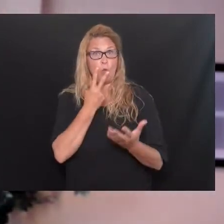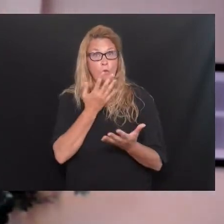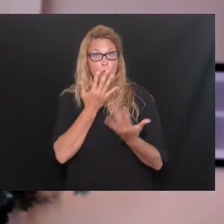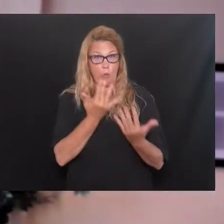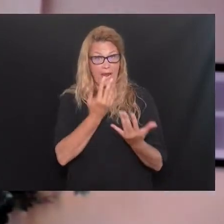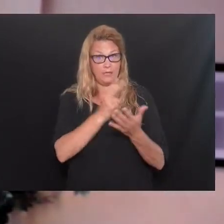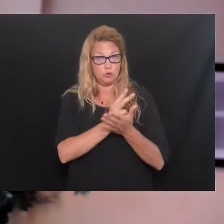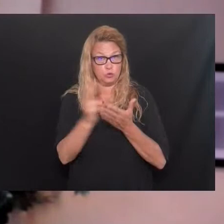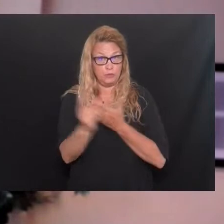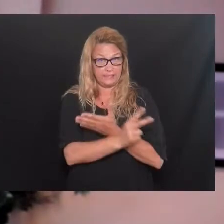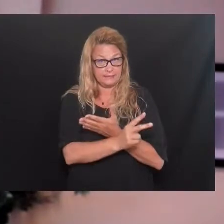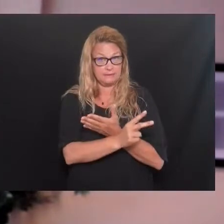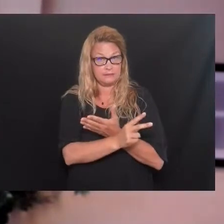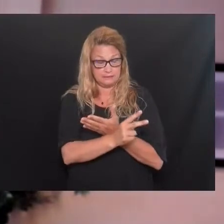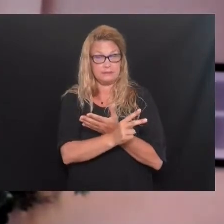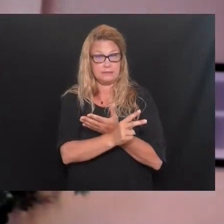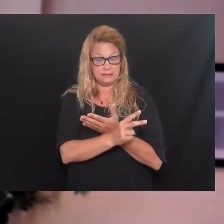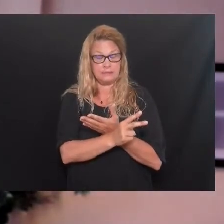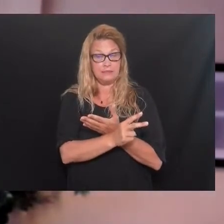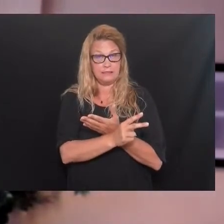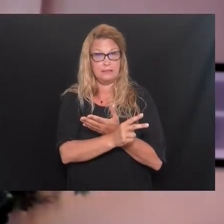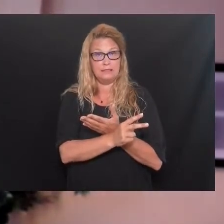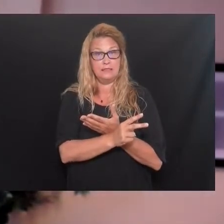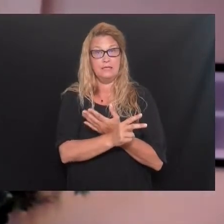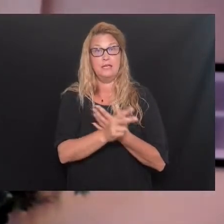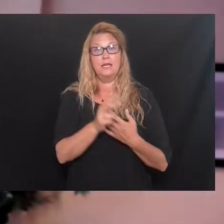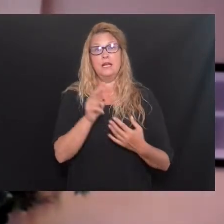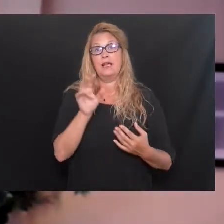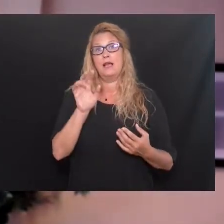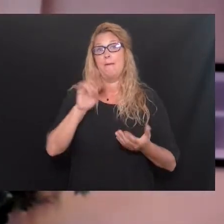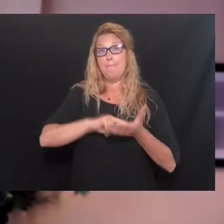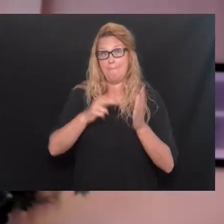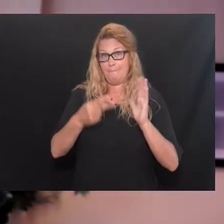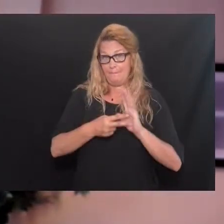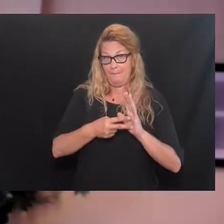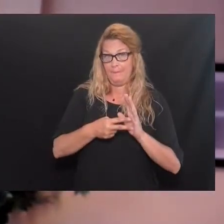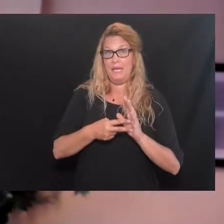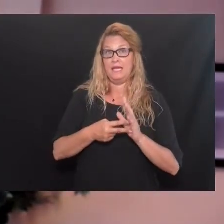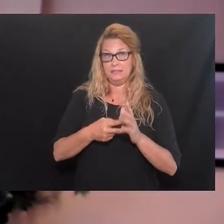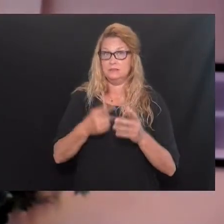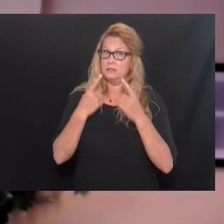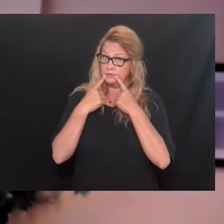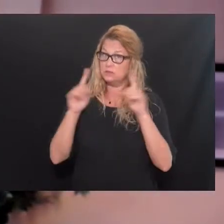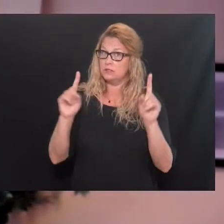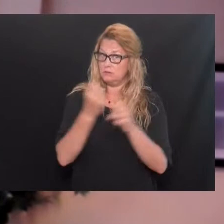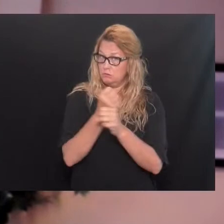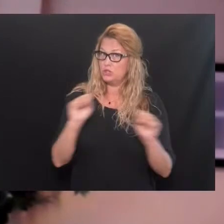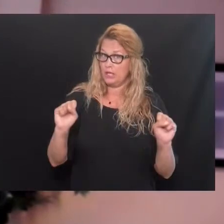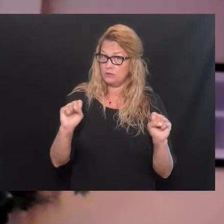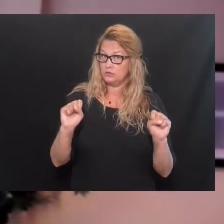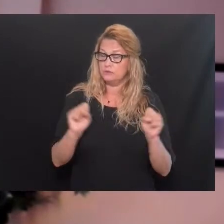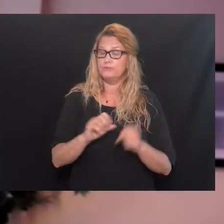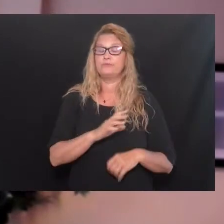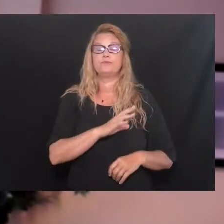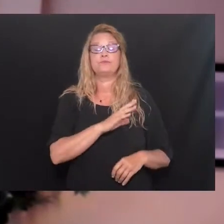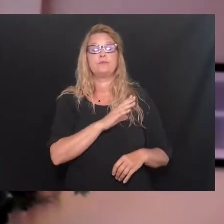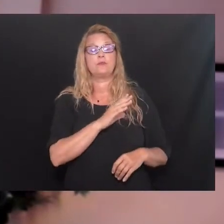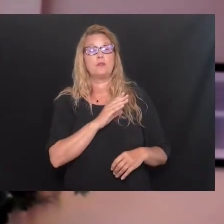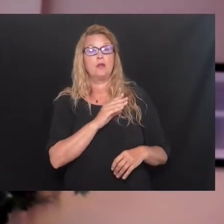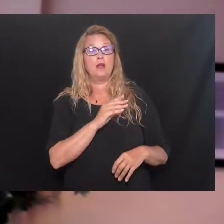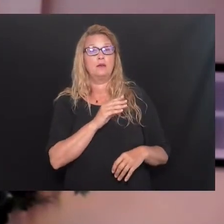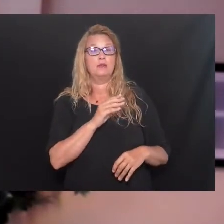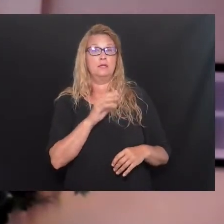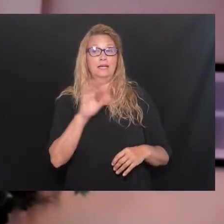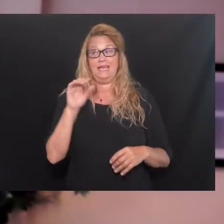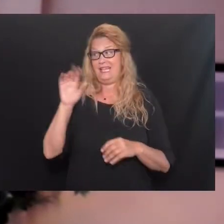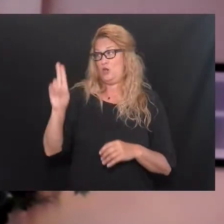shot or final shot of the vaccine series, then the vaccines are very protective. Now, in the